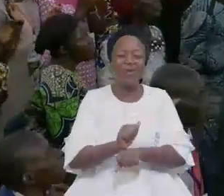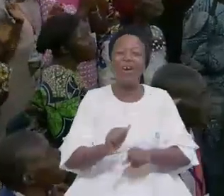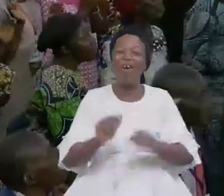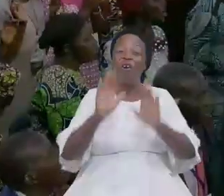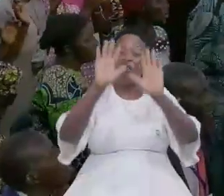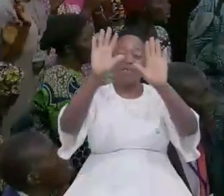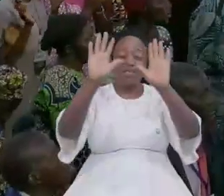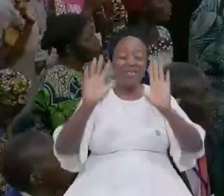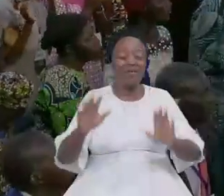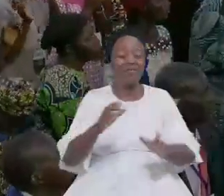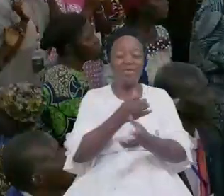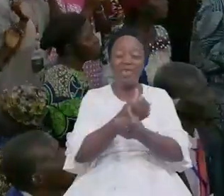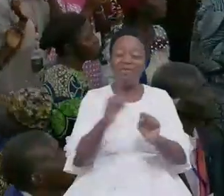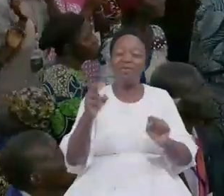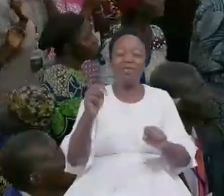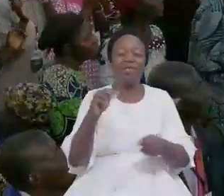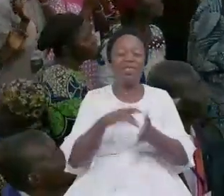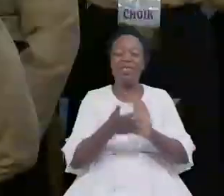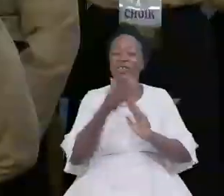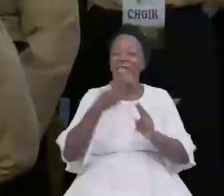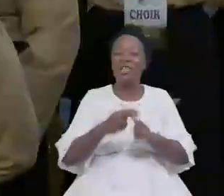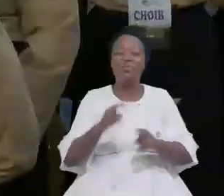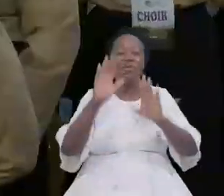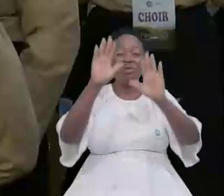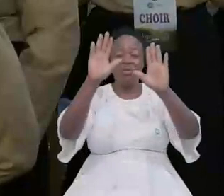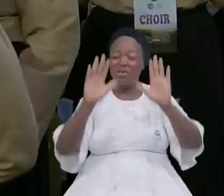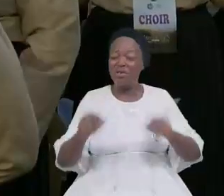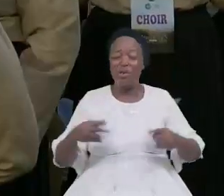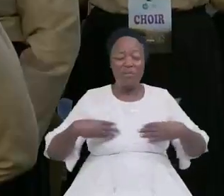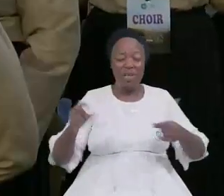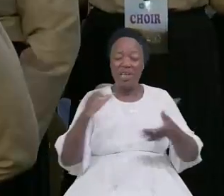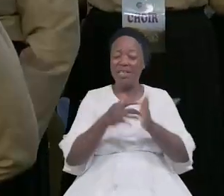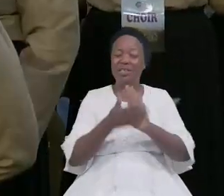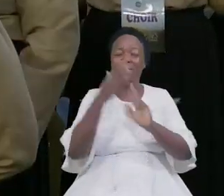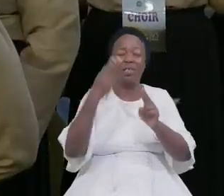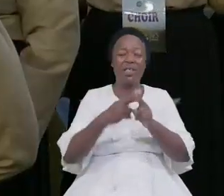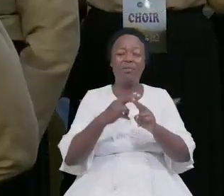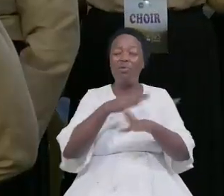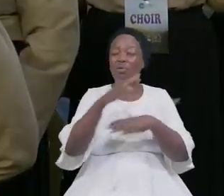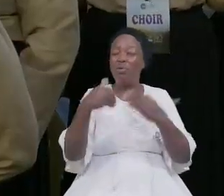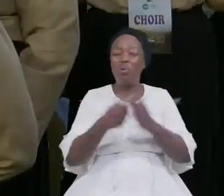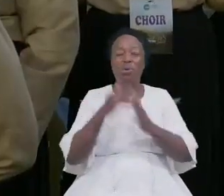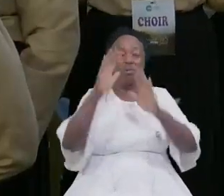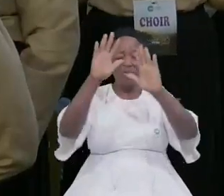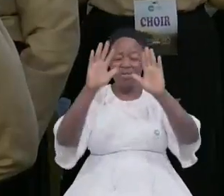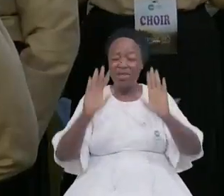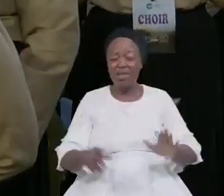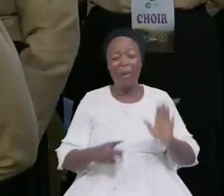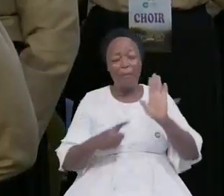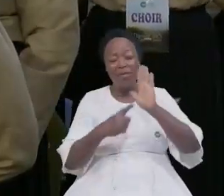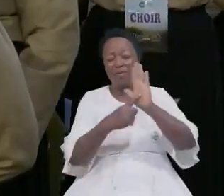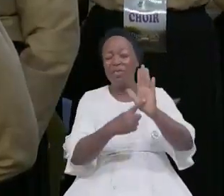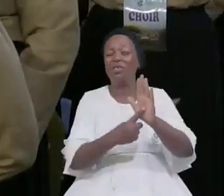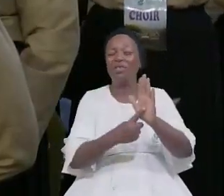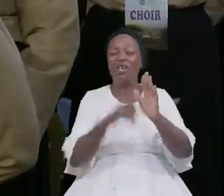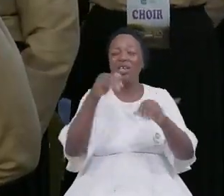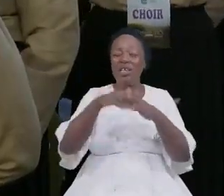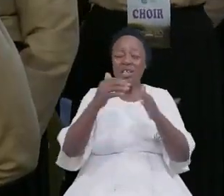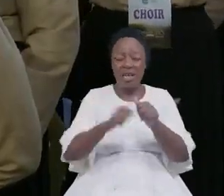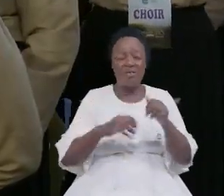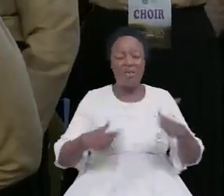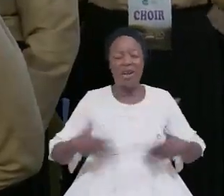salvation. Awesome healing. Of awesome manifestation in every